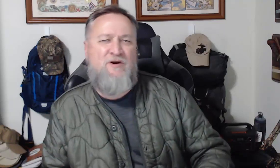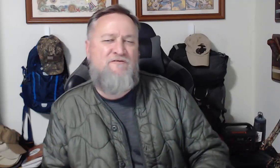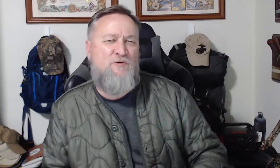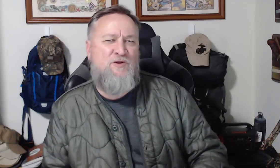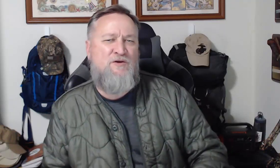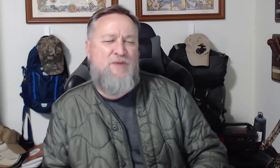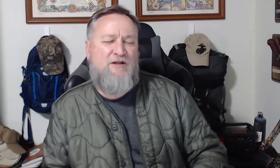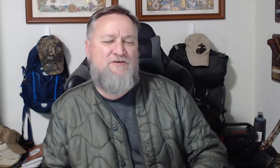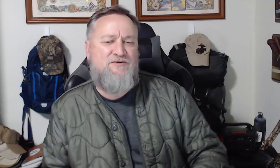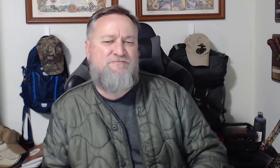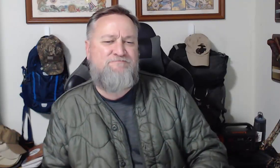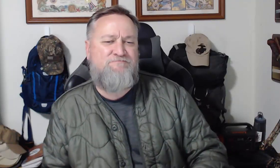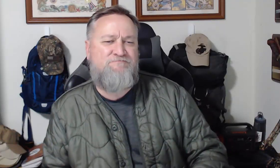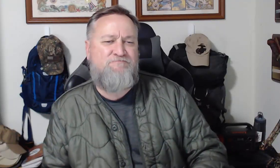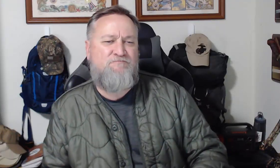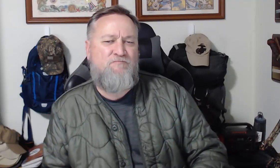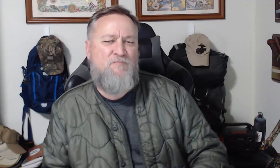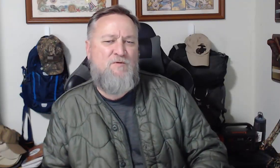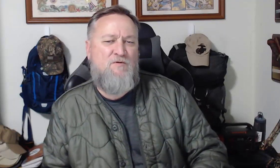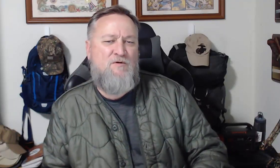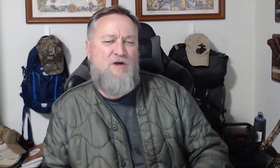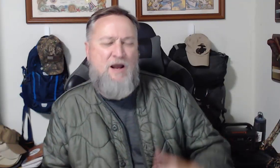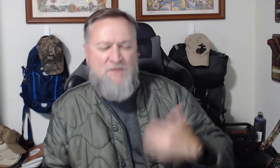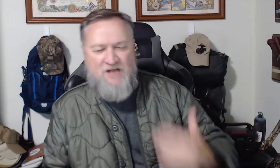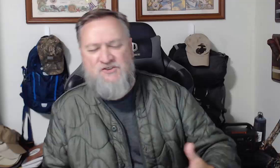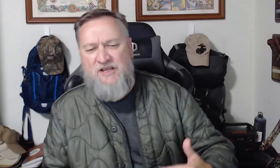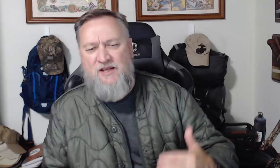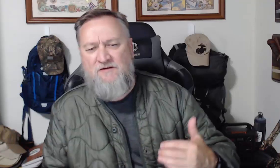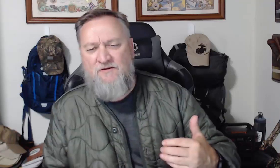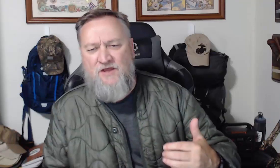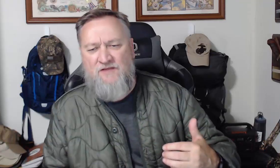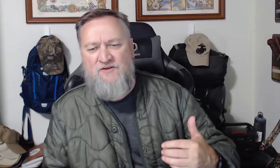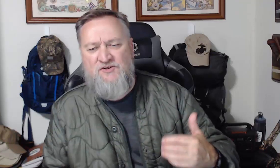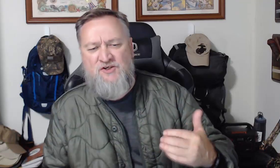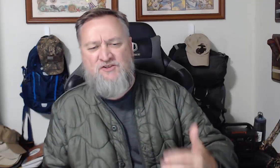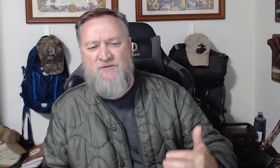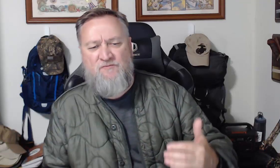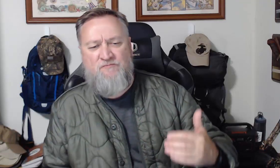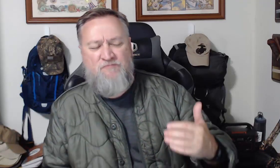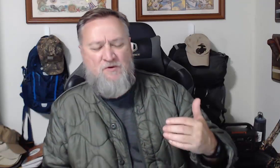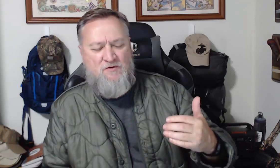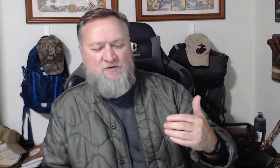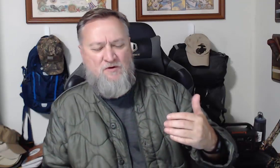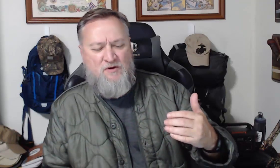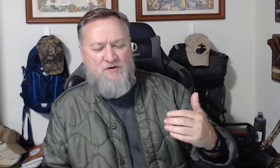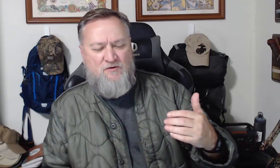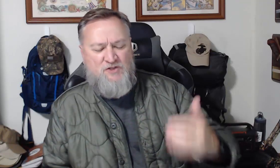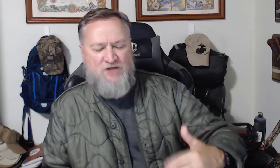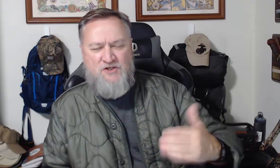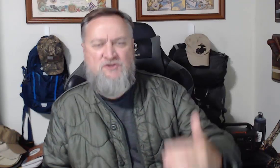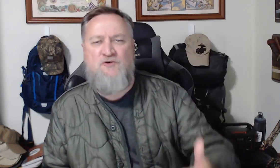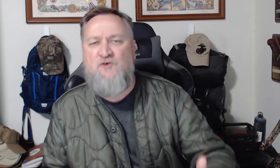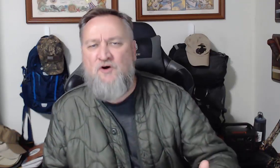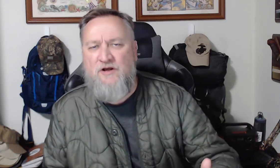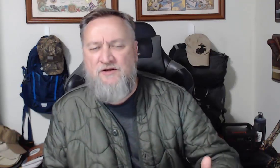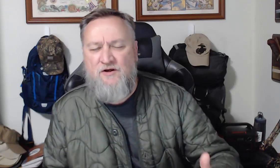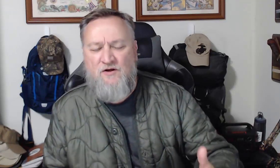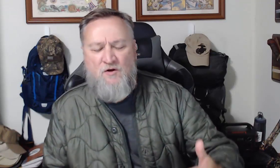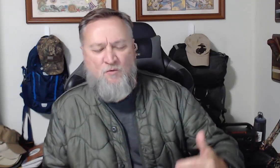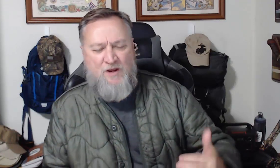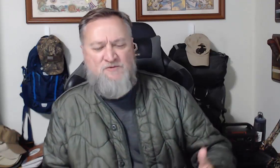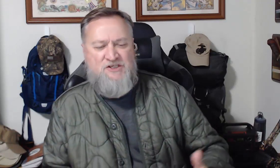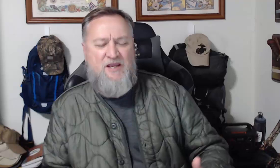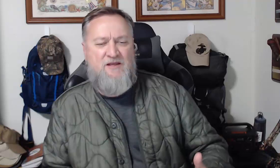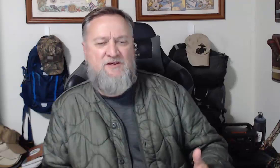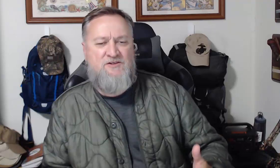to put any food in their bellies. I'm not saying that the system doesn't do good.